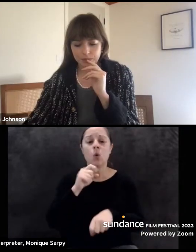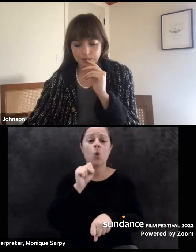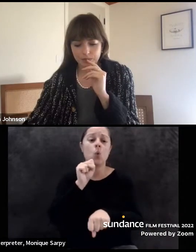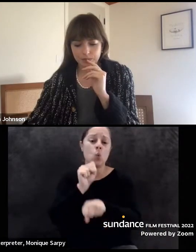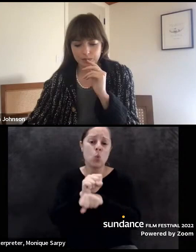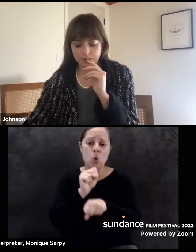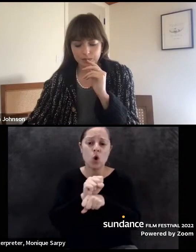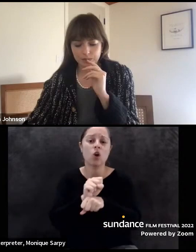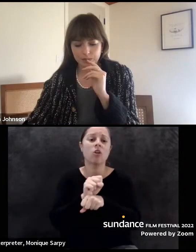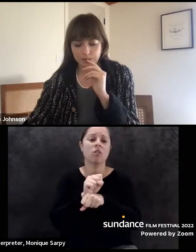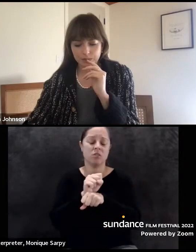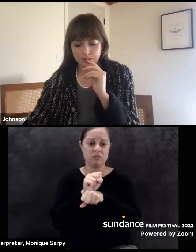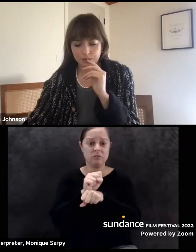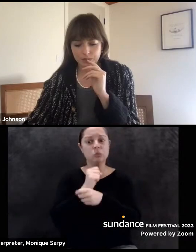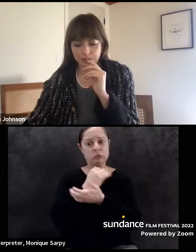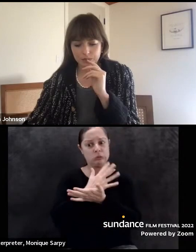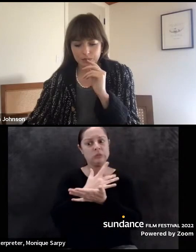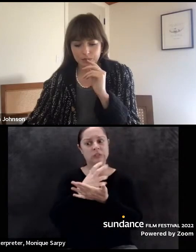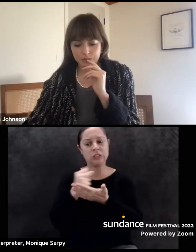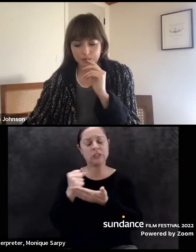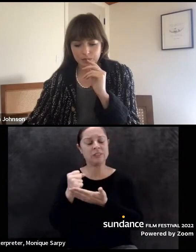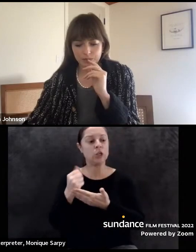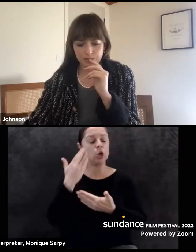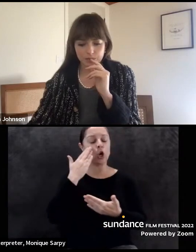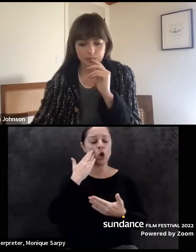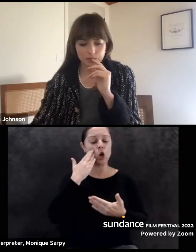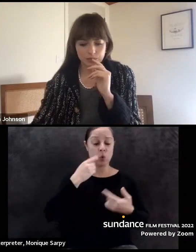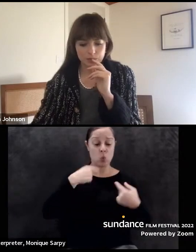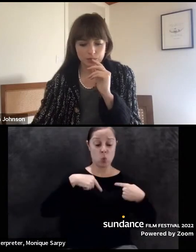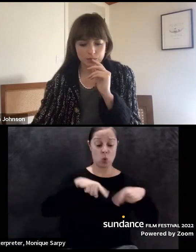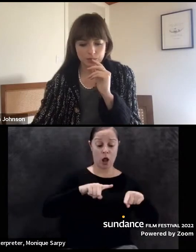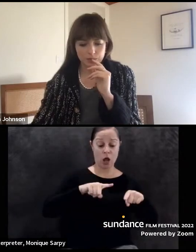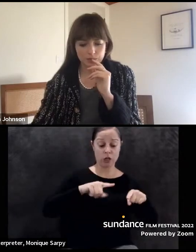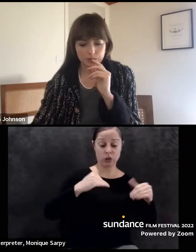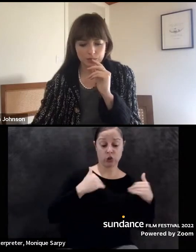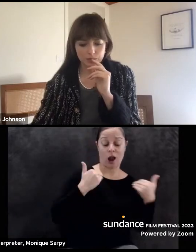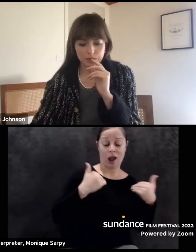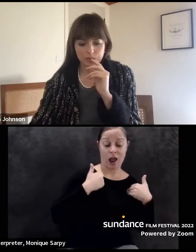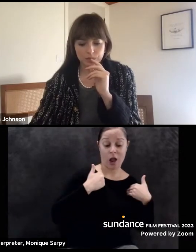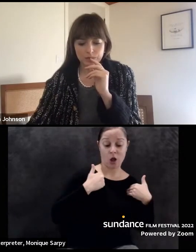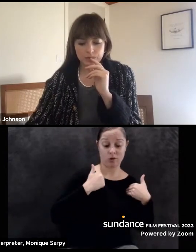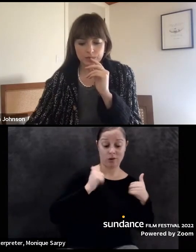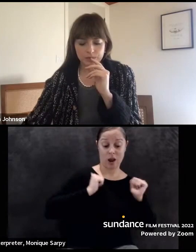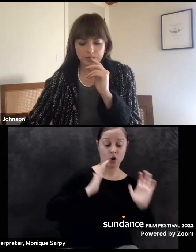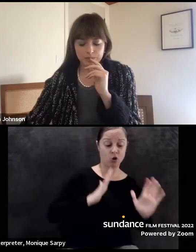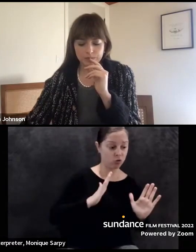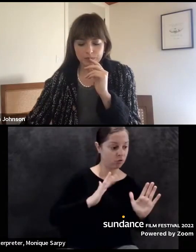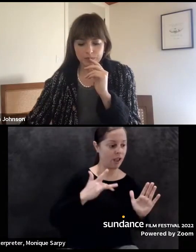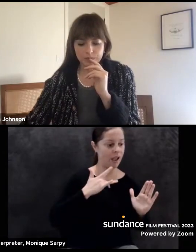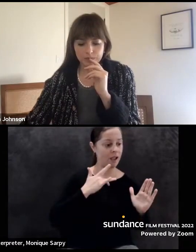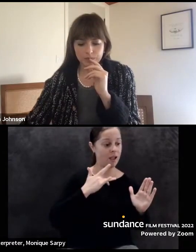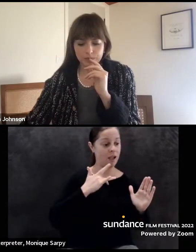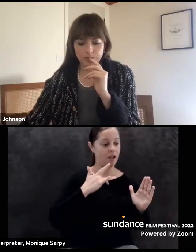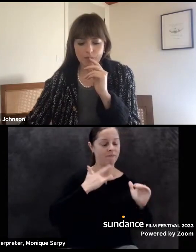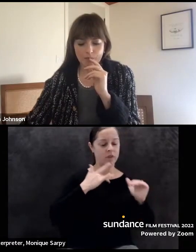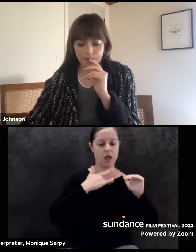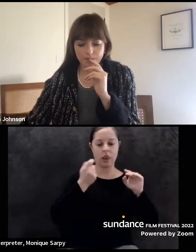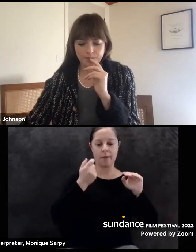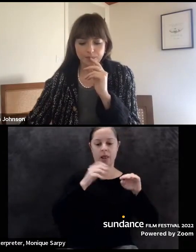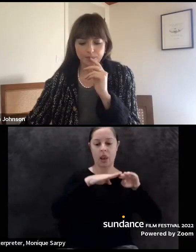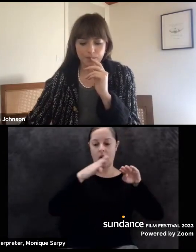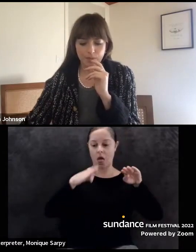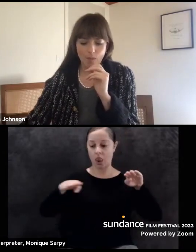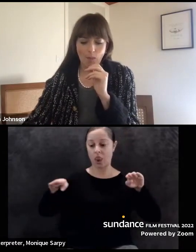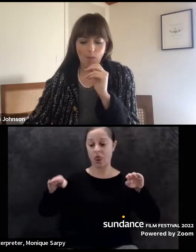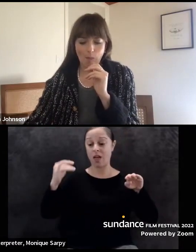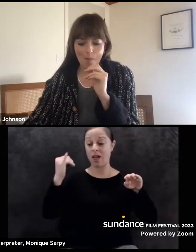dry. And as a child entertainer, there's like a lull where unless you just immediately start looking very mature, you're